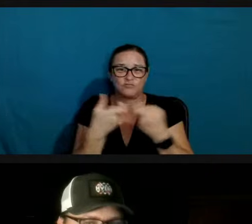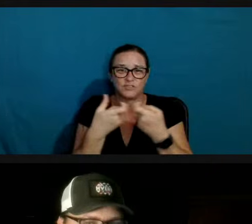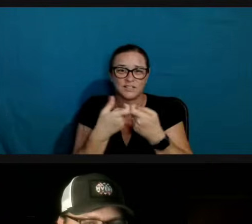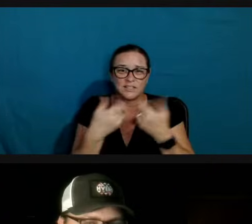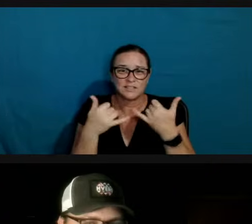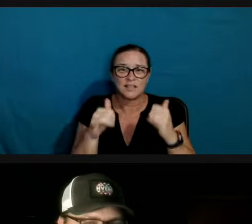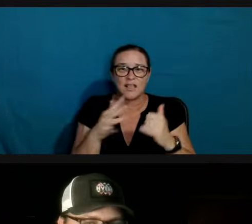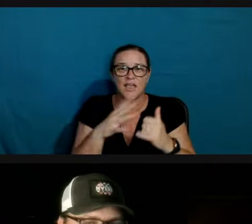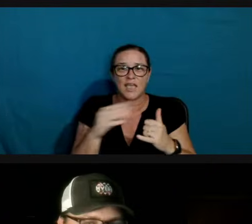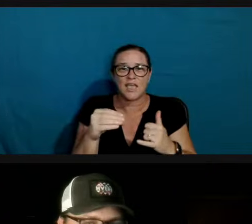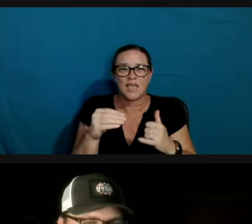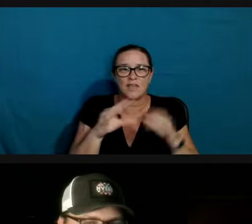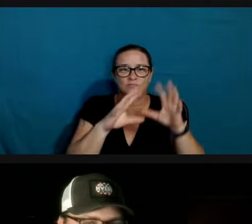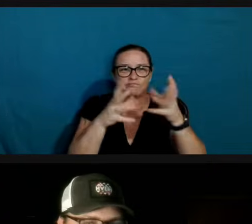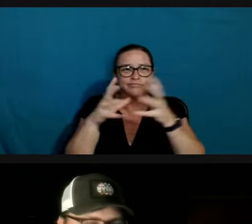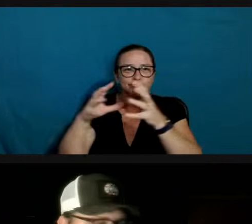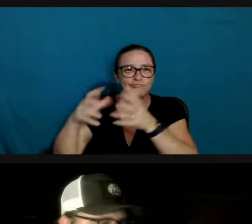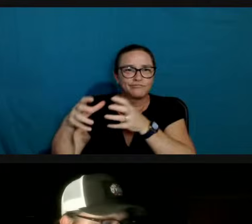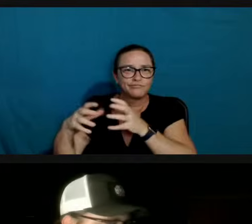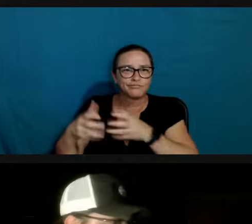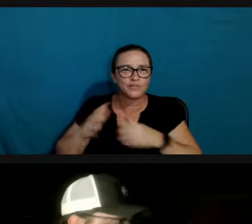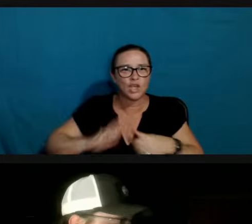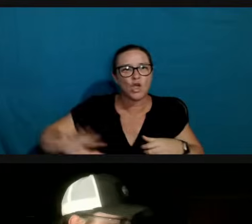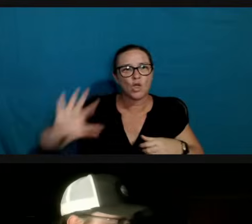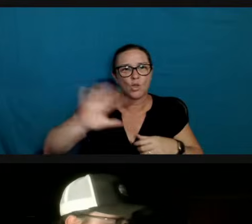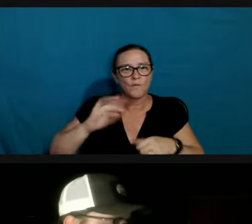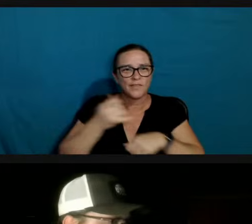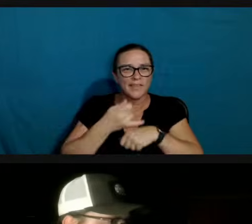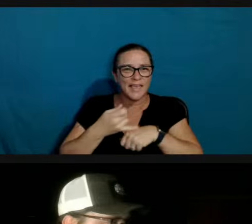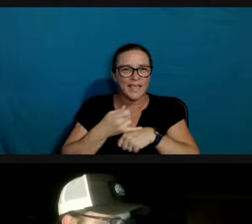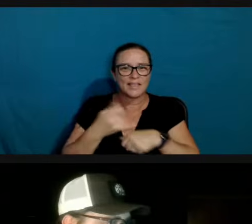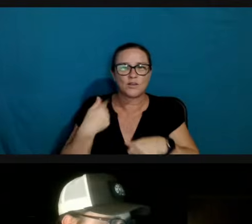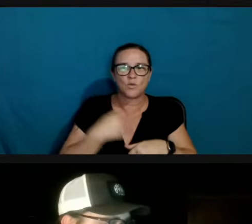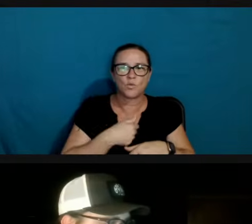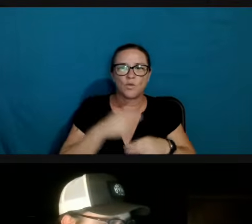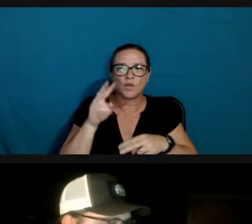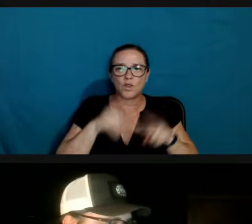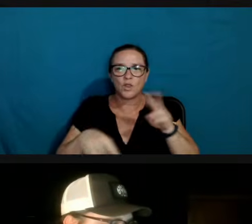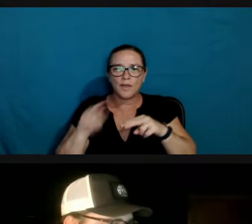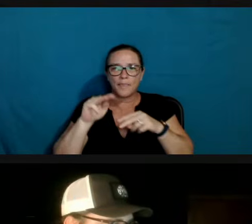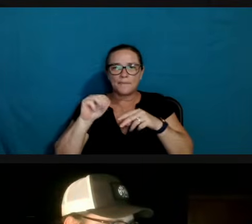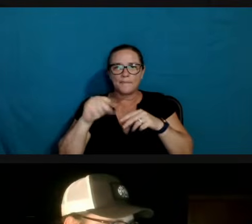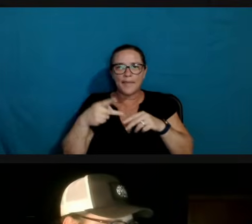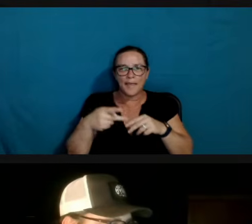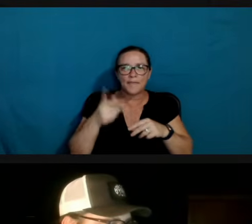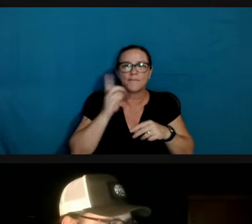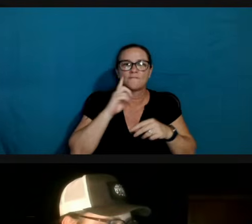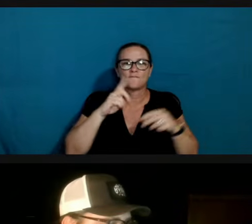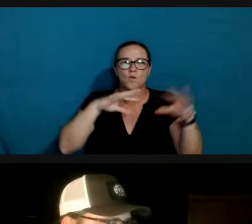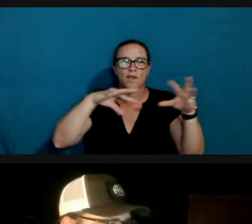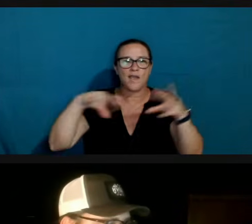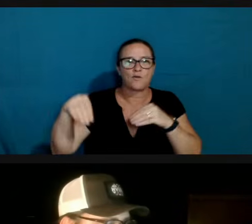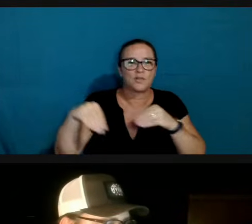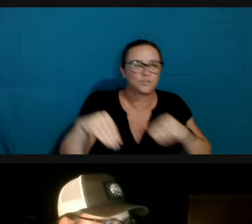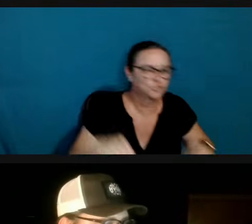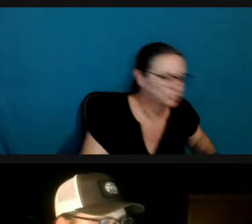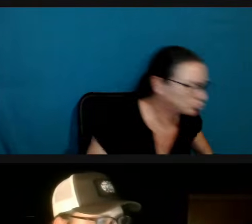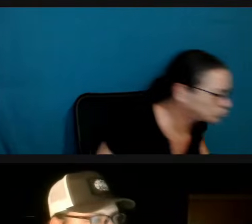as well as pockets around the island, right? And we'll take a look at the map here. for the outage map. This was